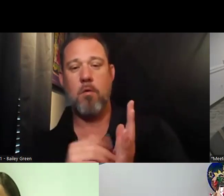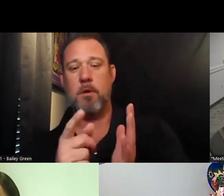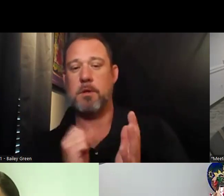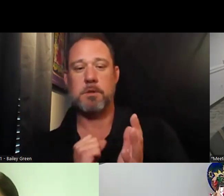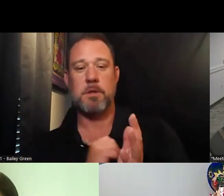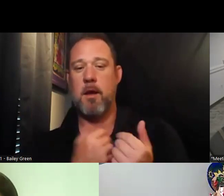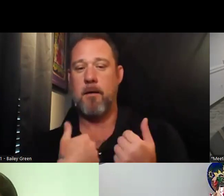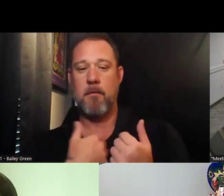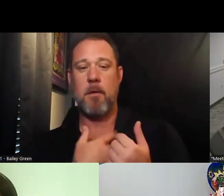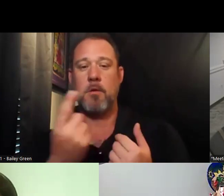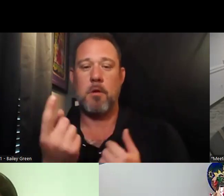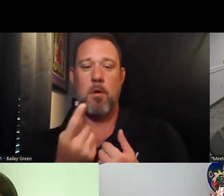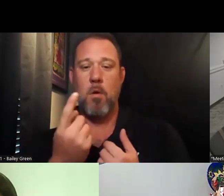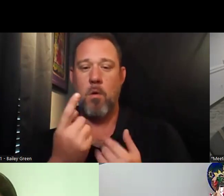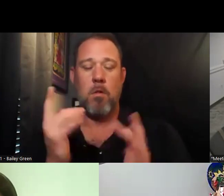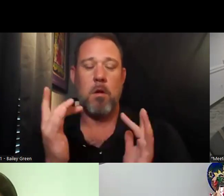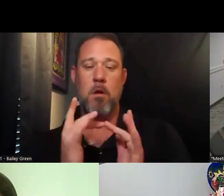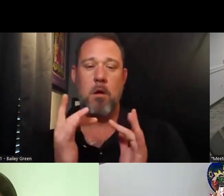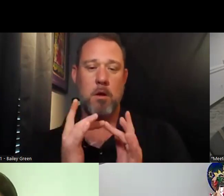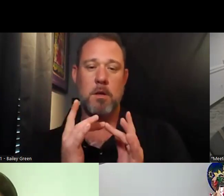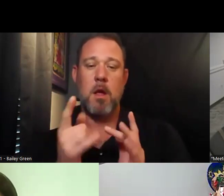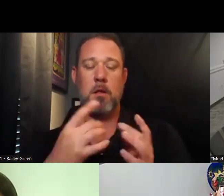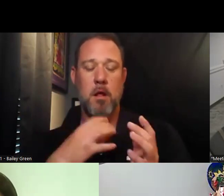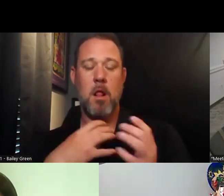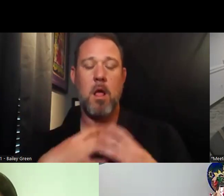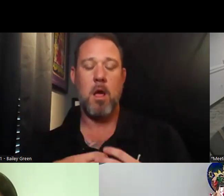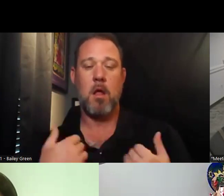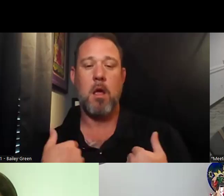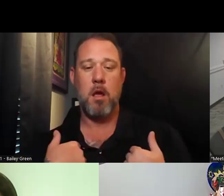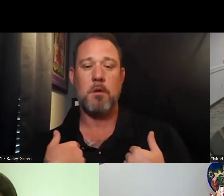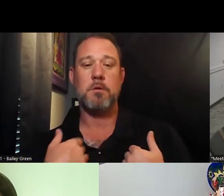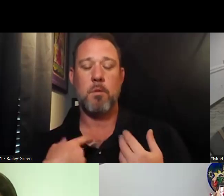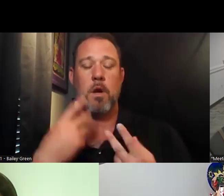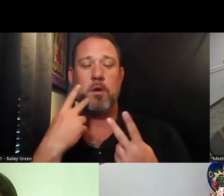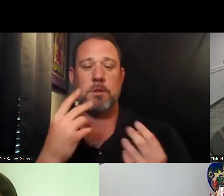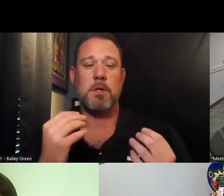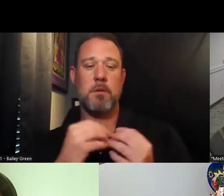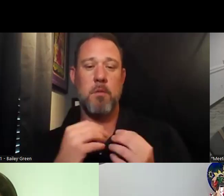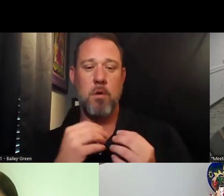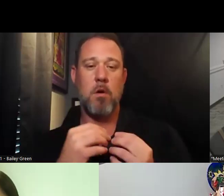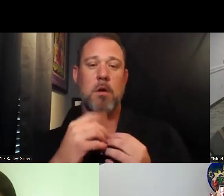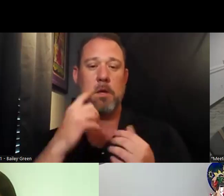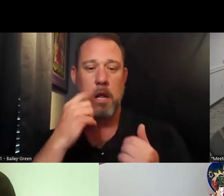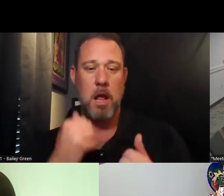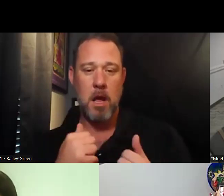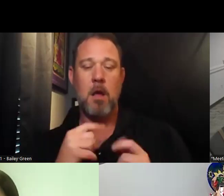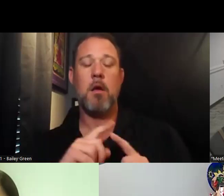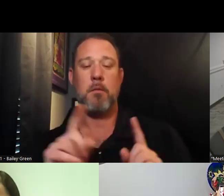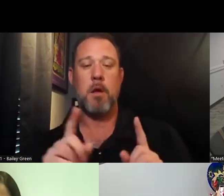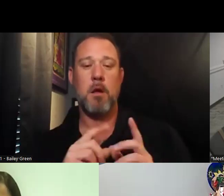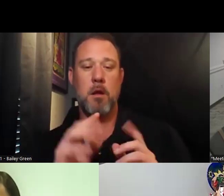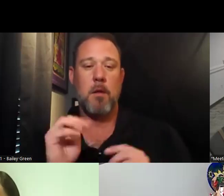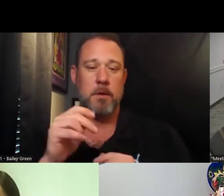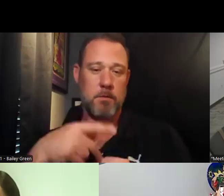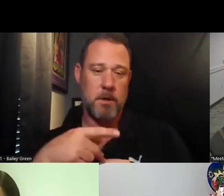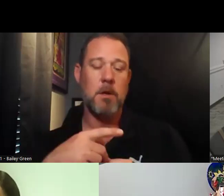members are the only contact that this client has. So we are seeing more cognitive decline, but